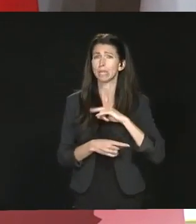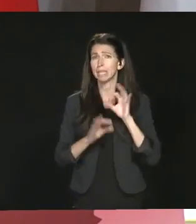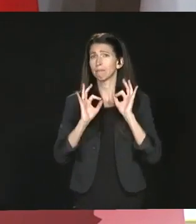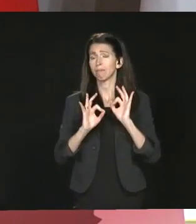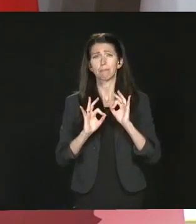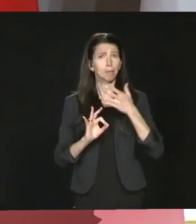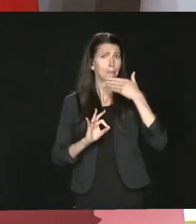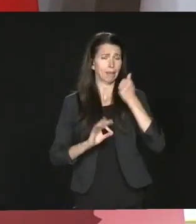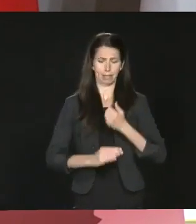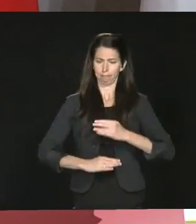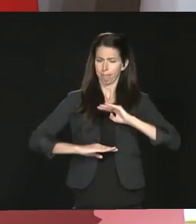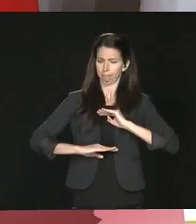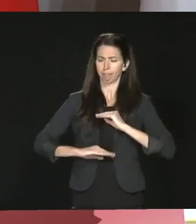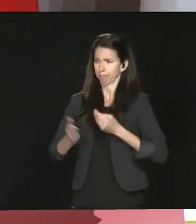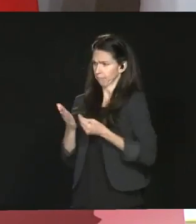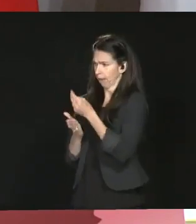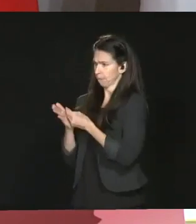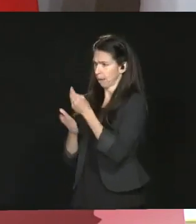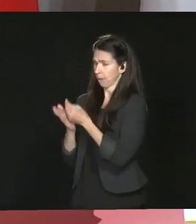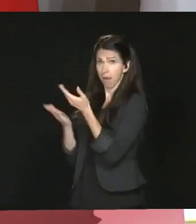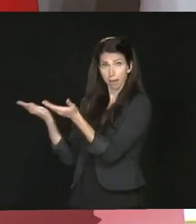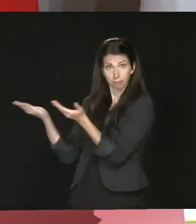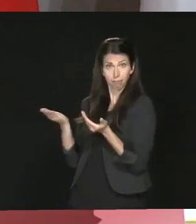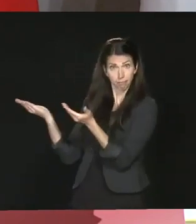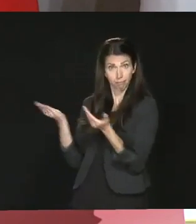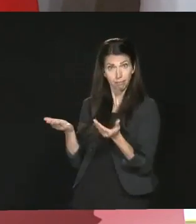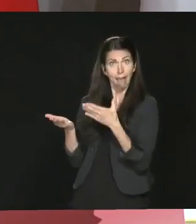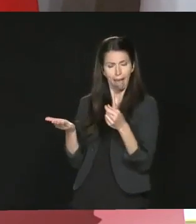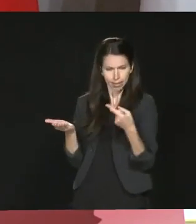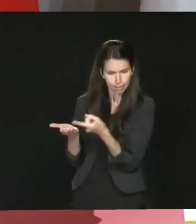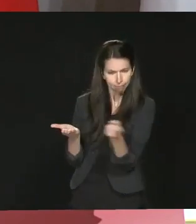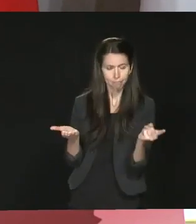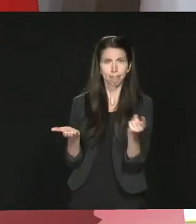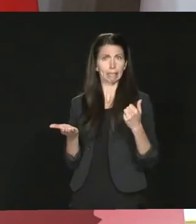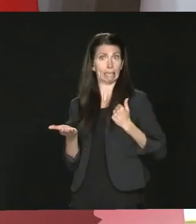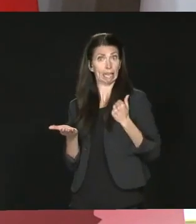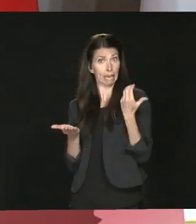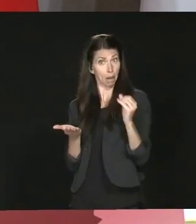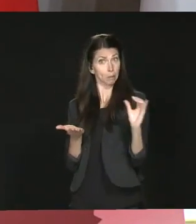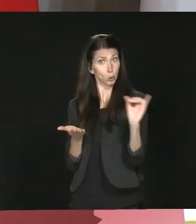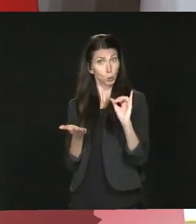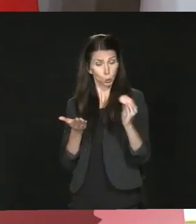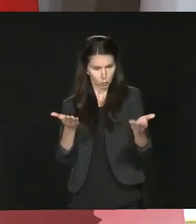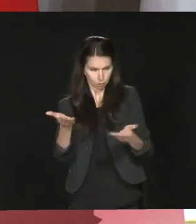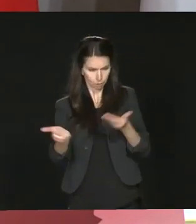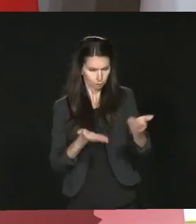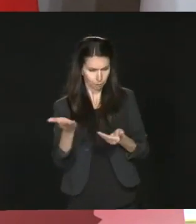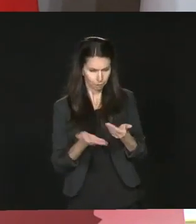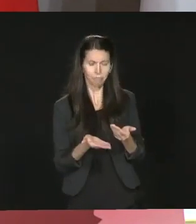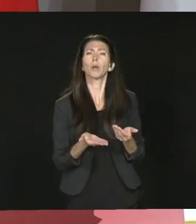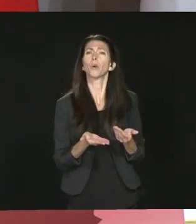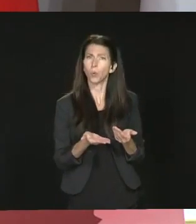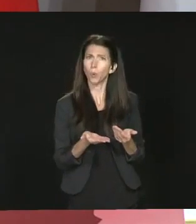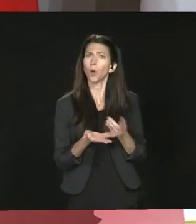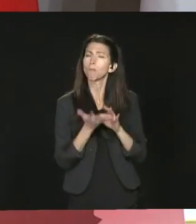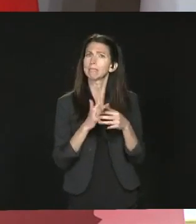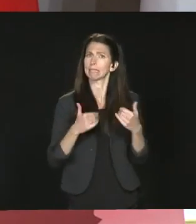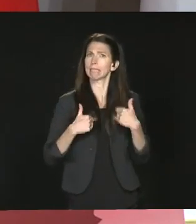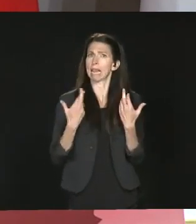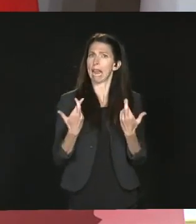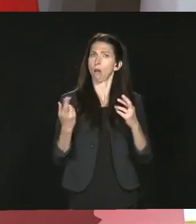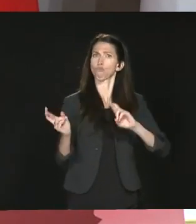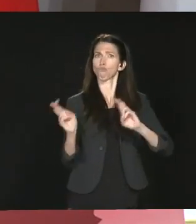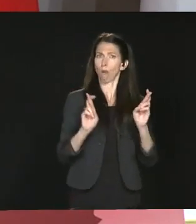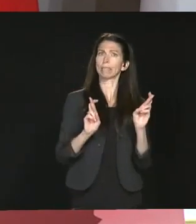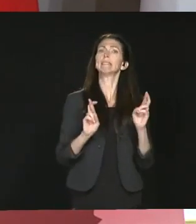we supplement the procurement efforts of the provinces and territories themselves. And Canadian companies are now